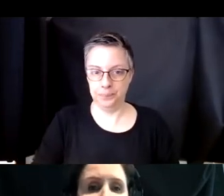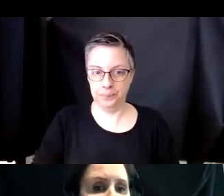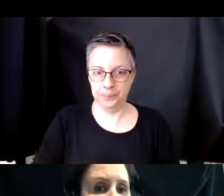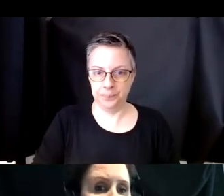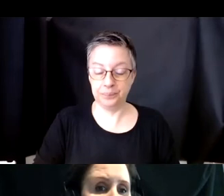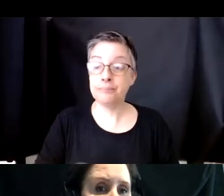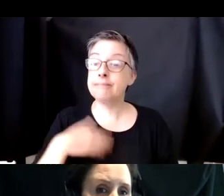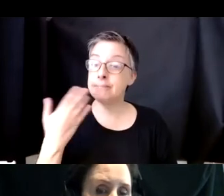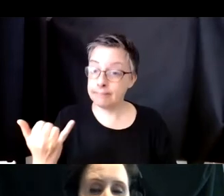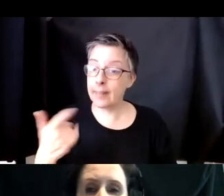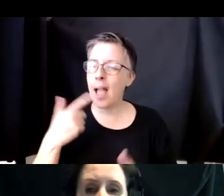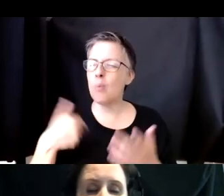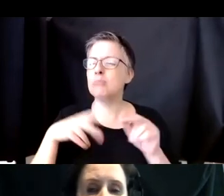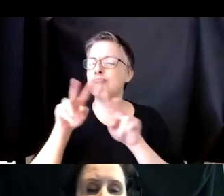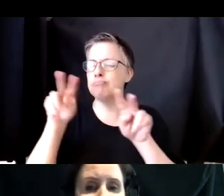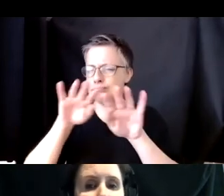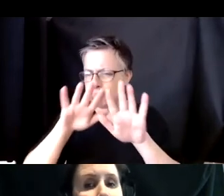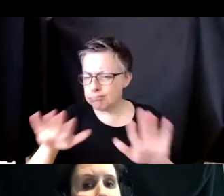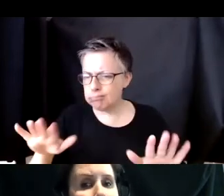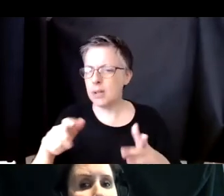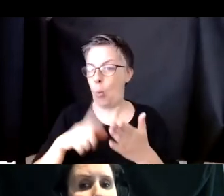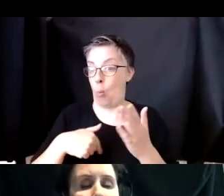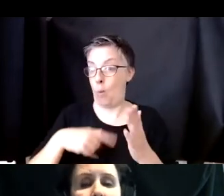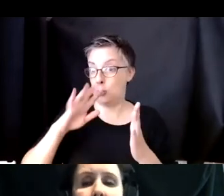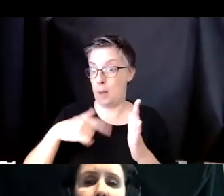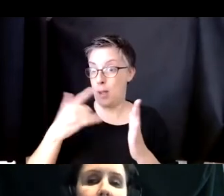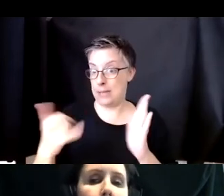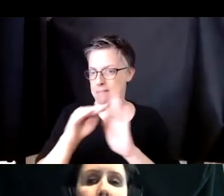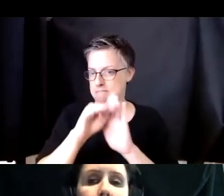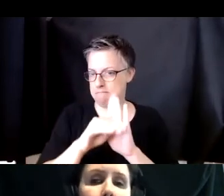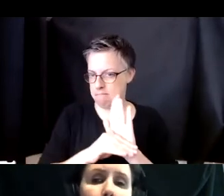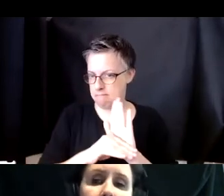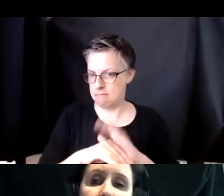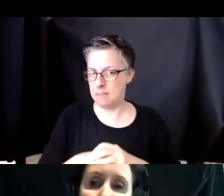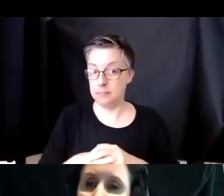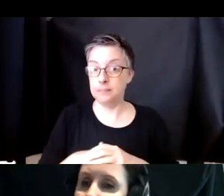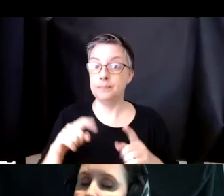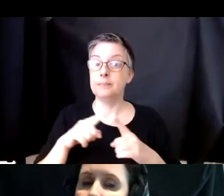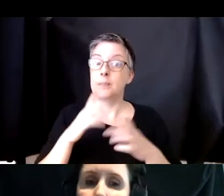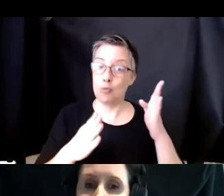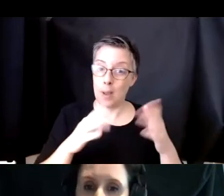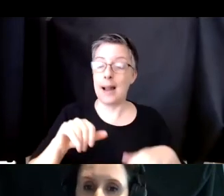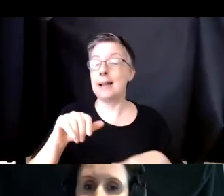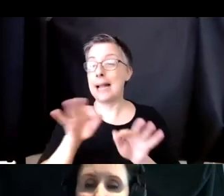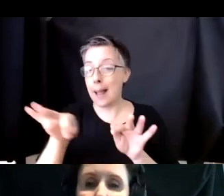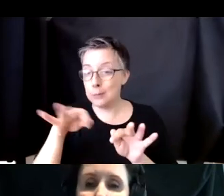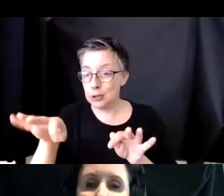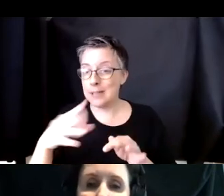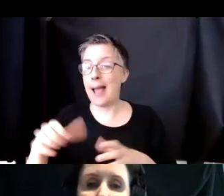So I'm going to give you an overview of what I'm going to be talking about today during the topic of robot captions and